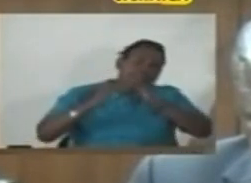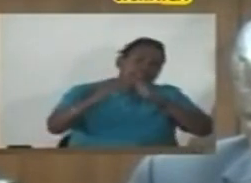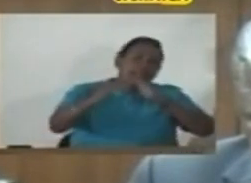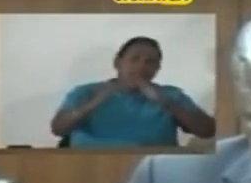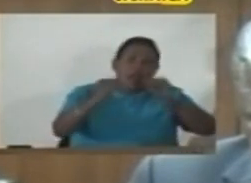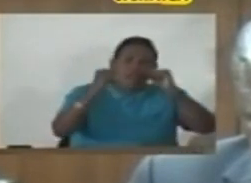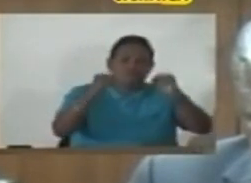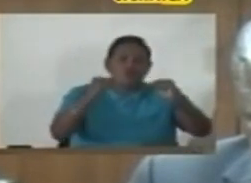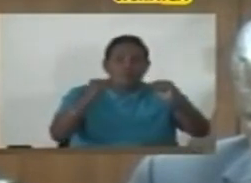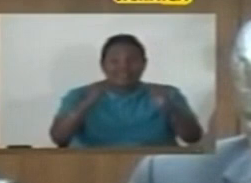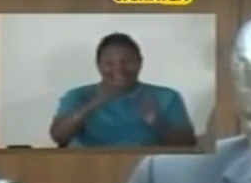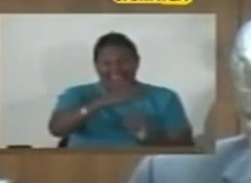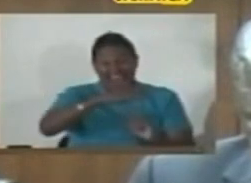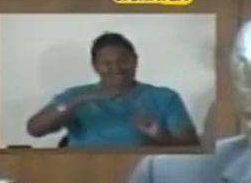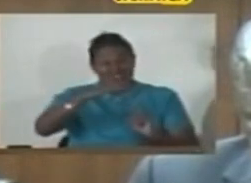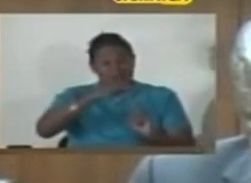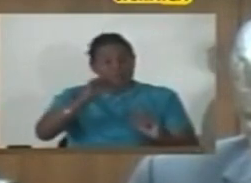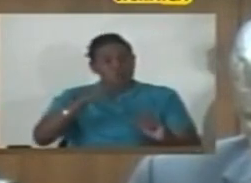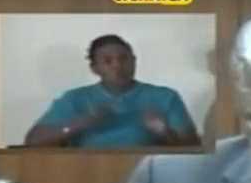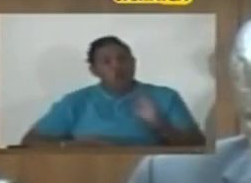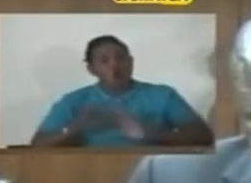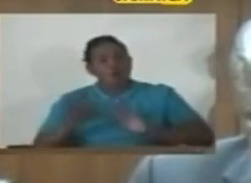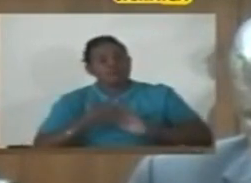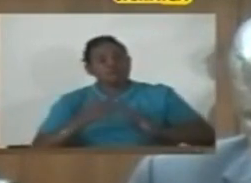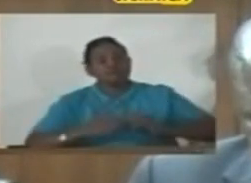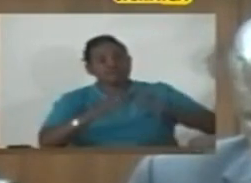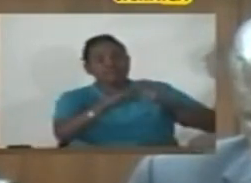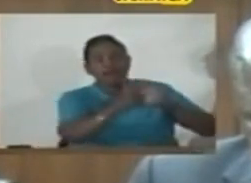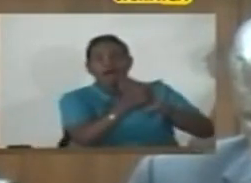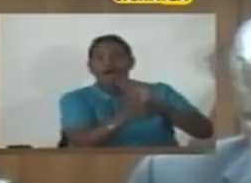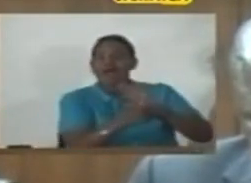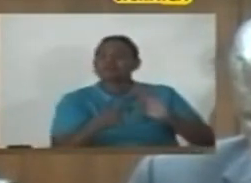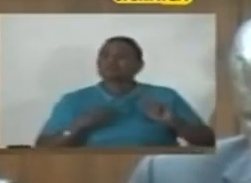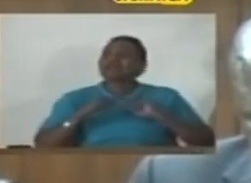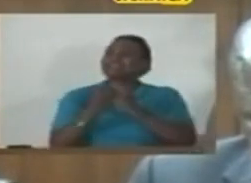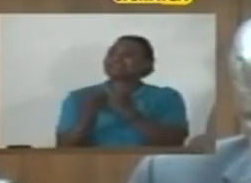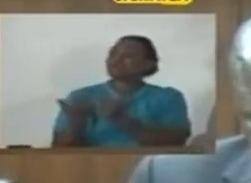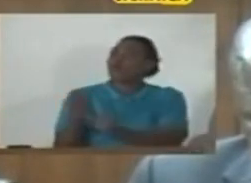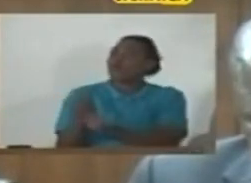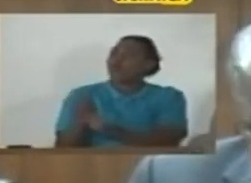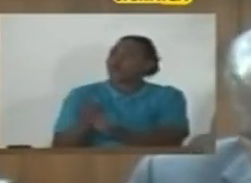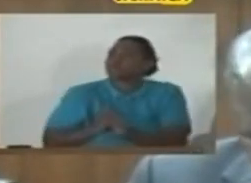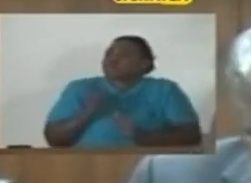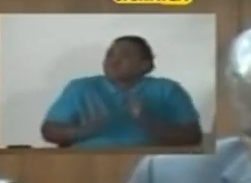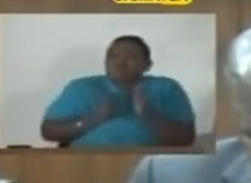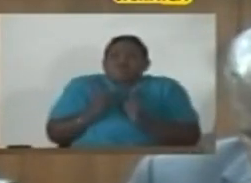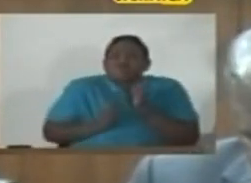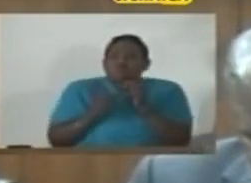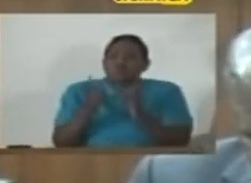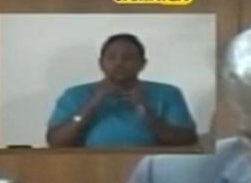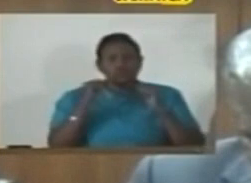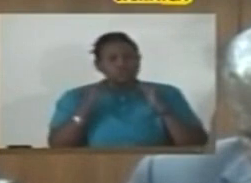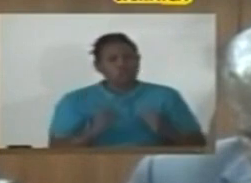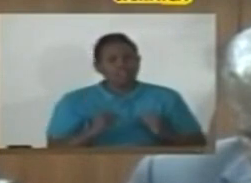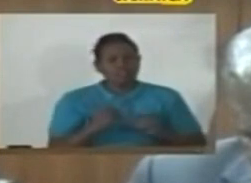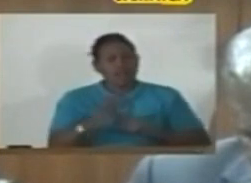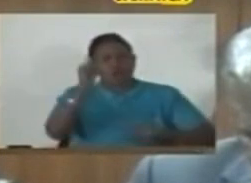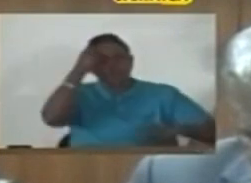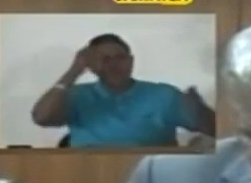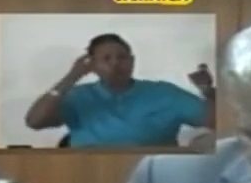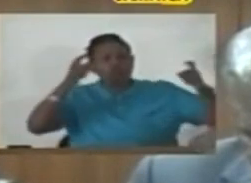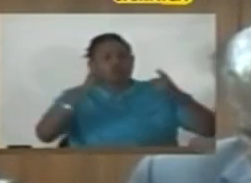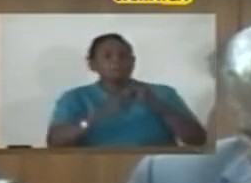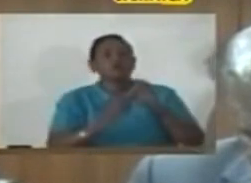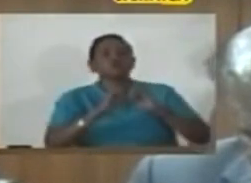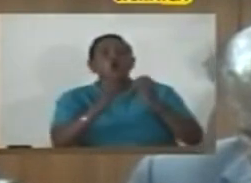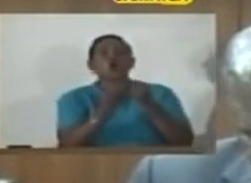affirming environment in which to operationalize the Act. My team is now working assiduously to solidify the governance and